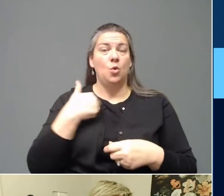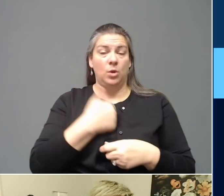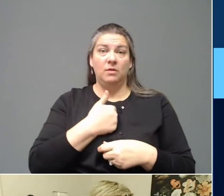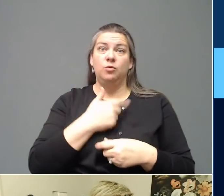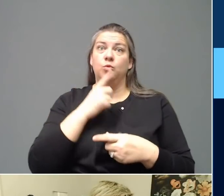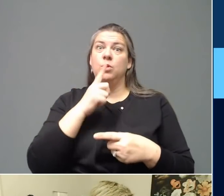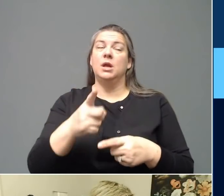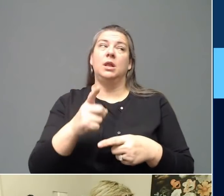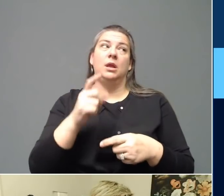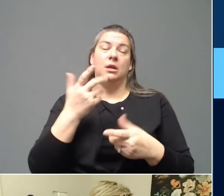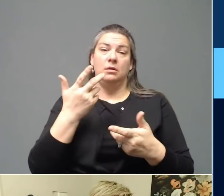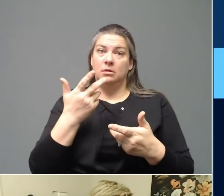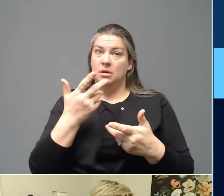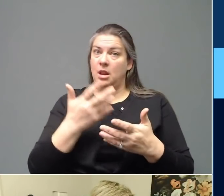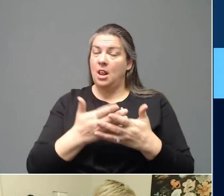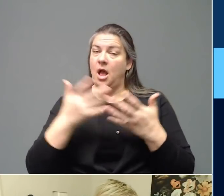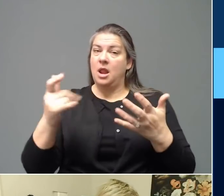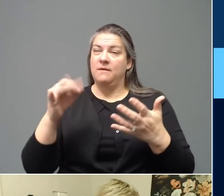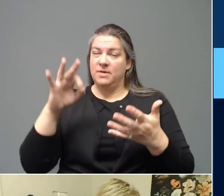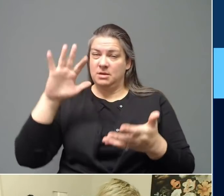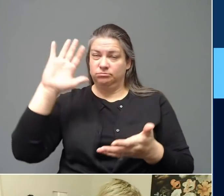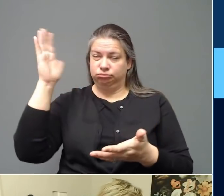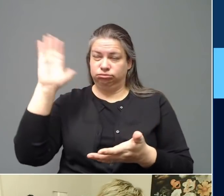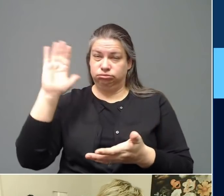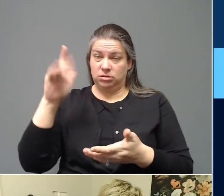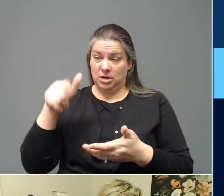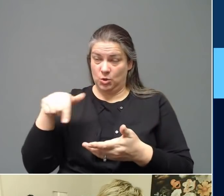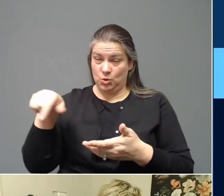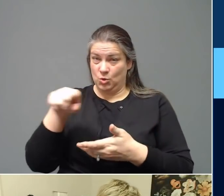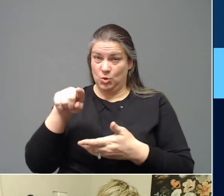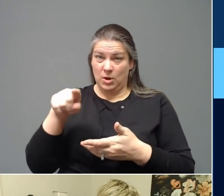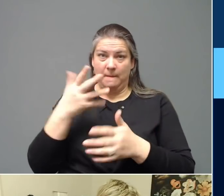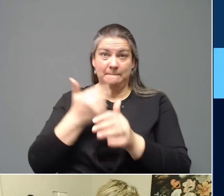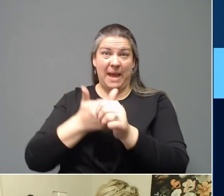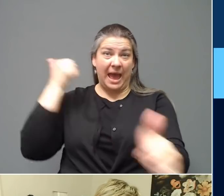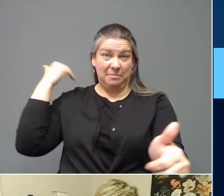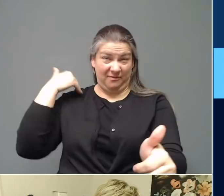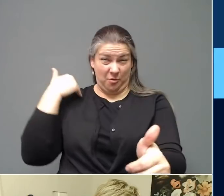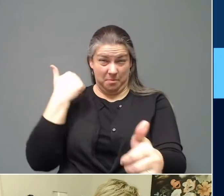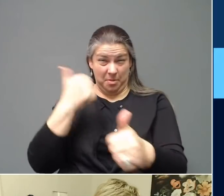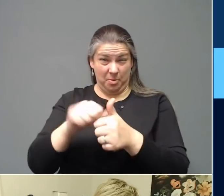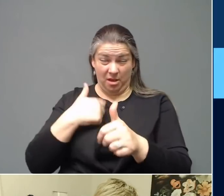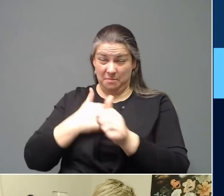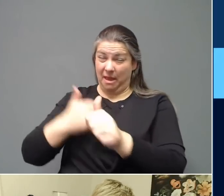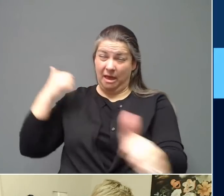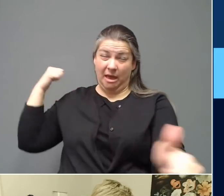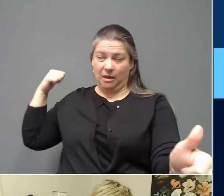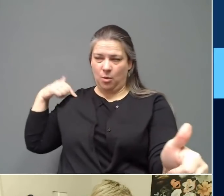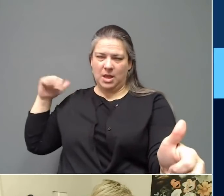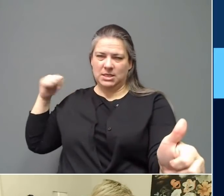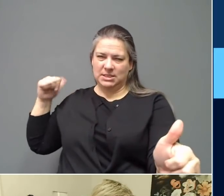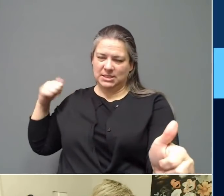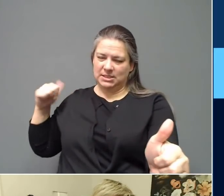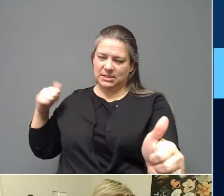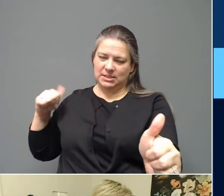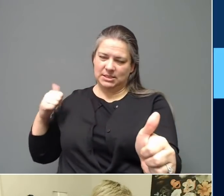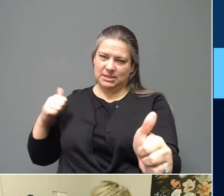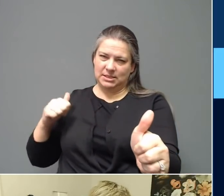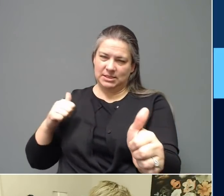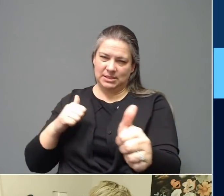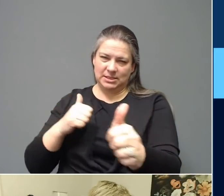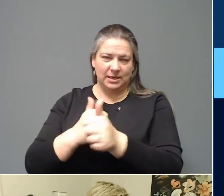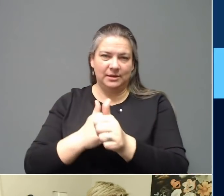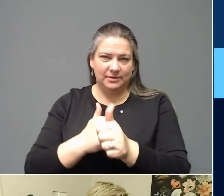in getting rid of the early pandemic backlog. If we can go on to the next slide. We are